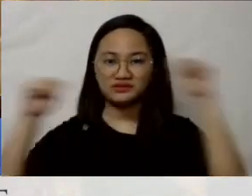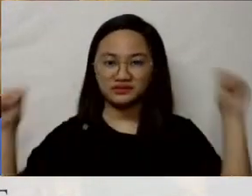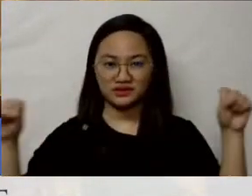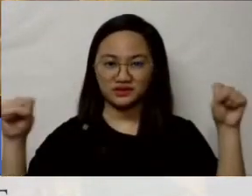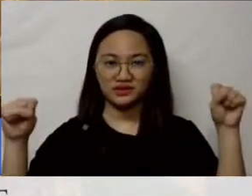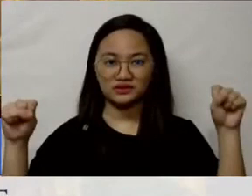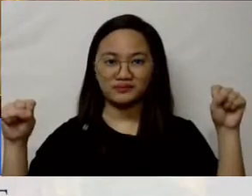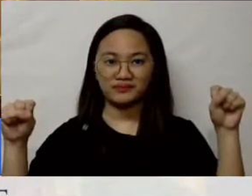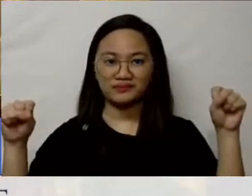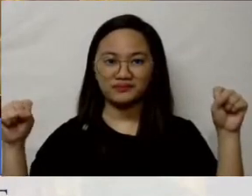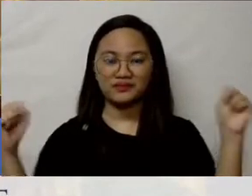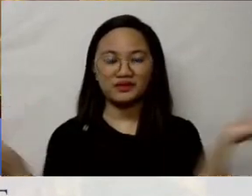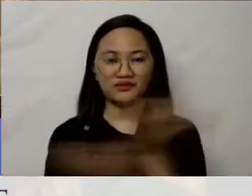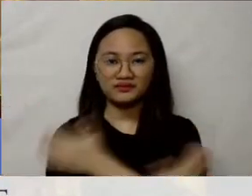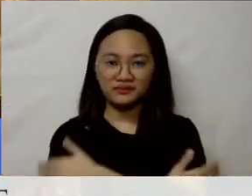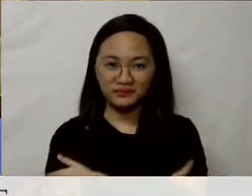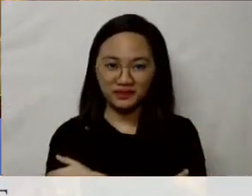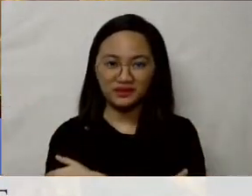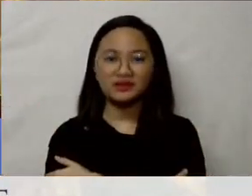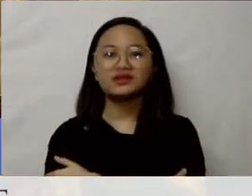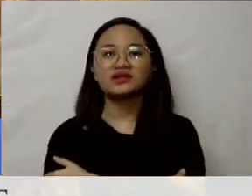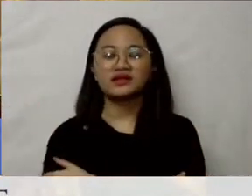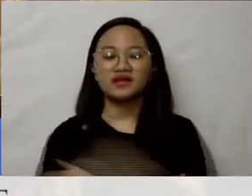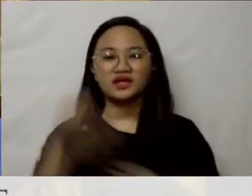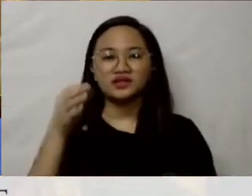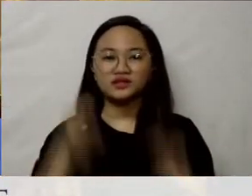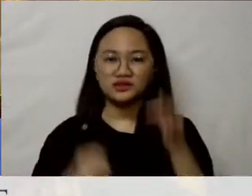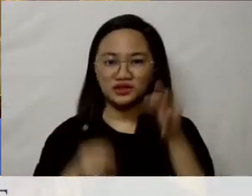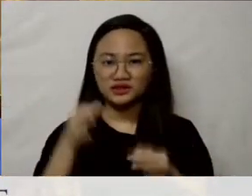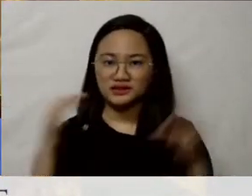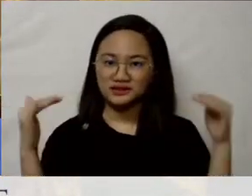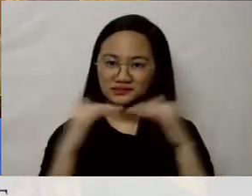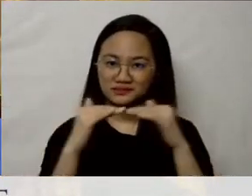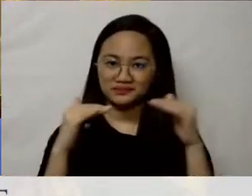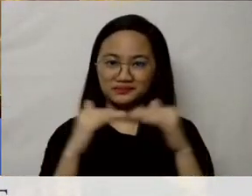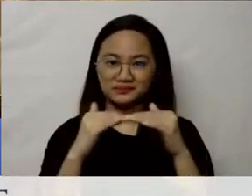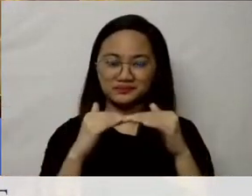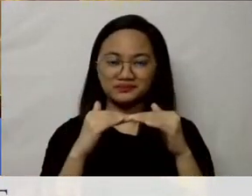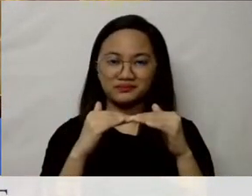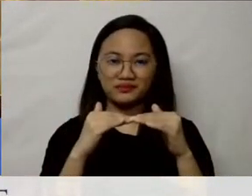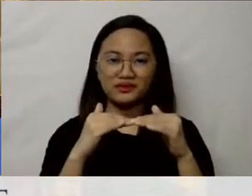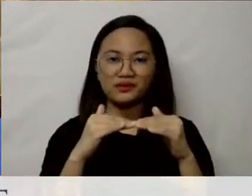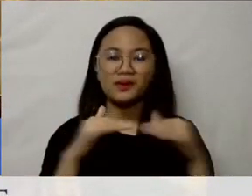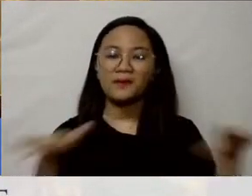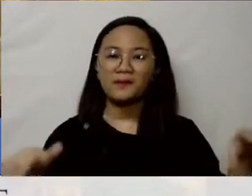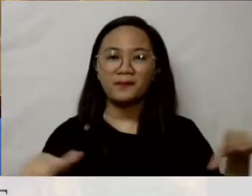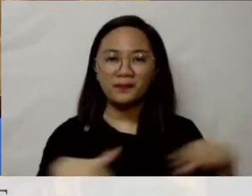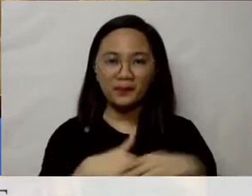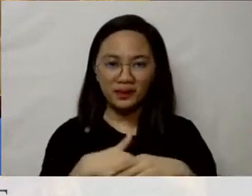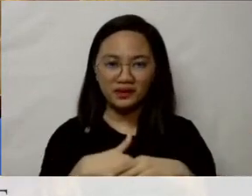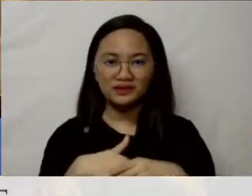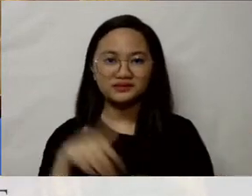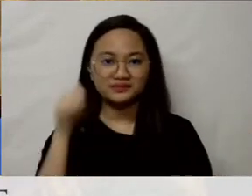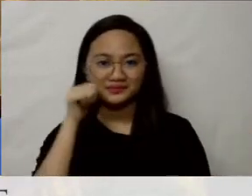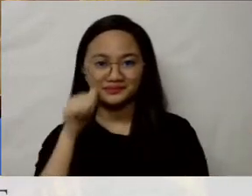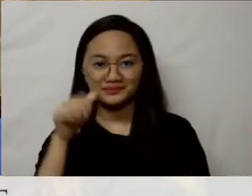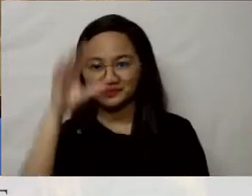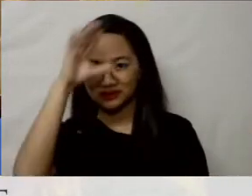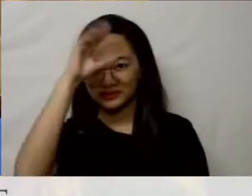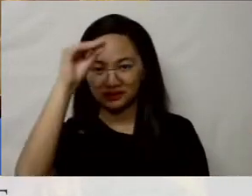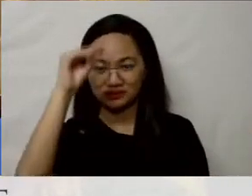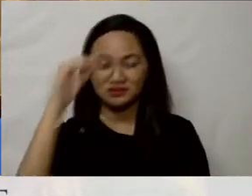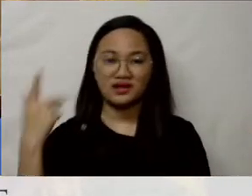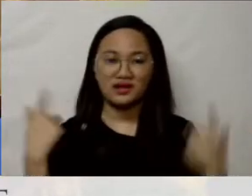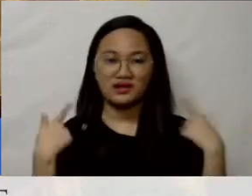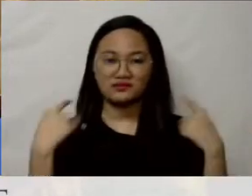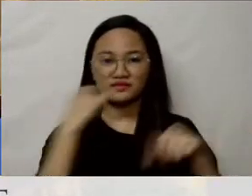mantle of justice. Like a bridegroom adorned with a diadem, like a bride bedecked with her jewels.